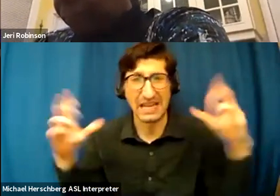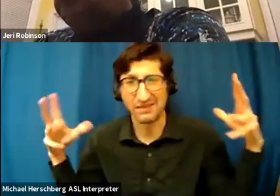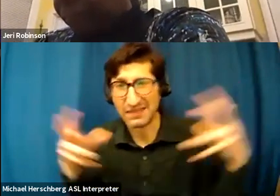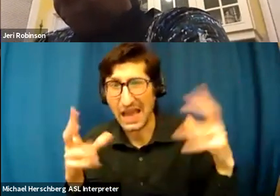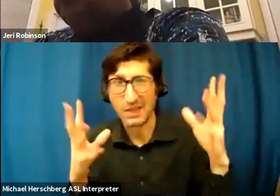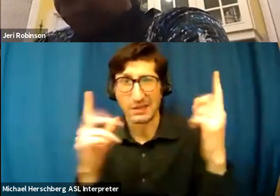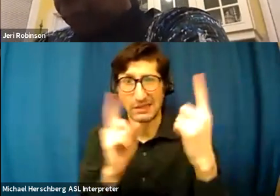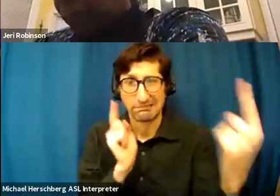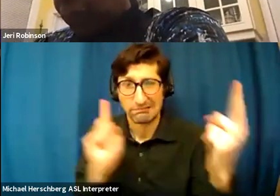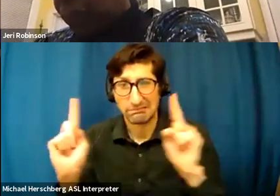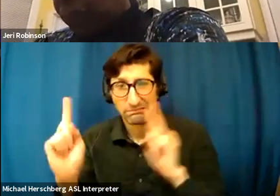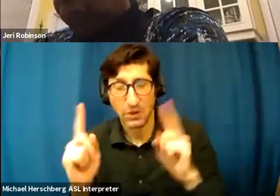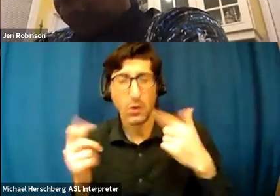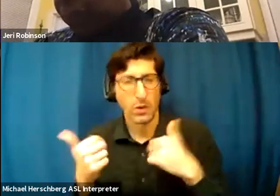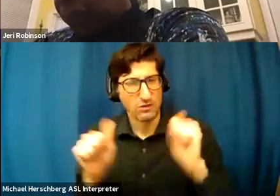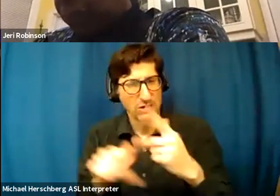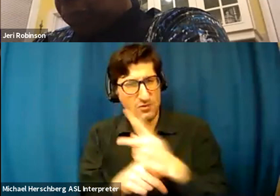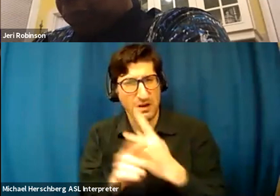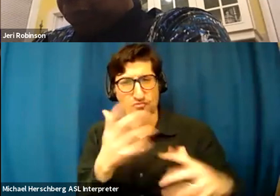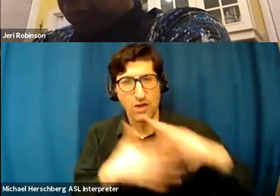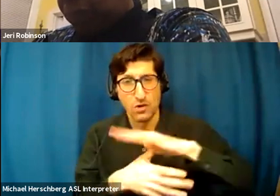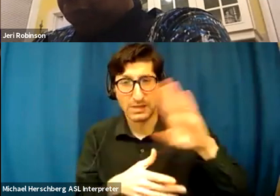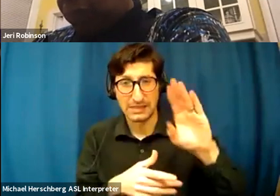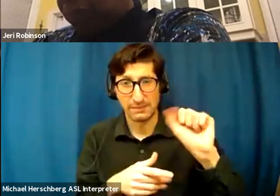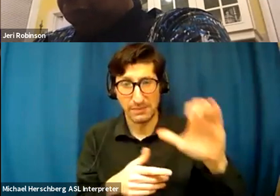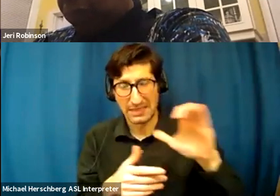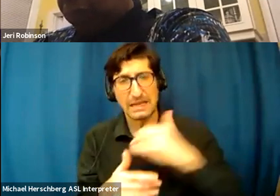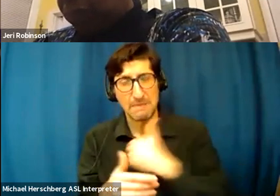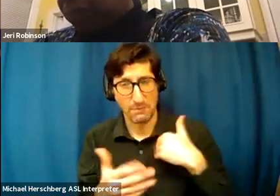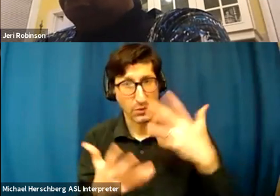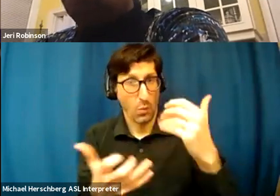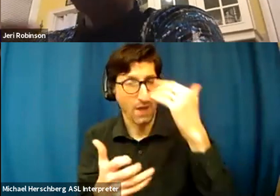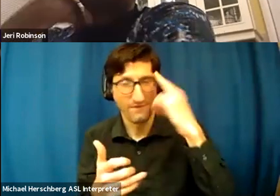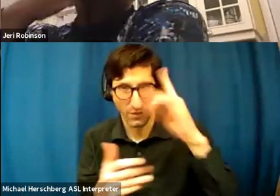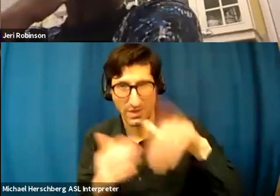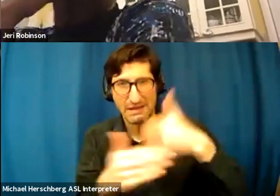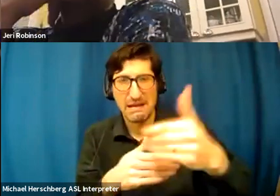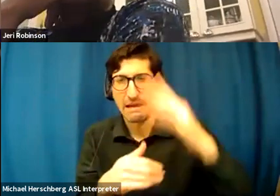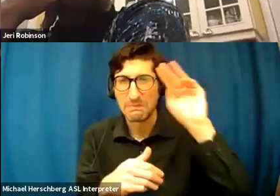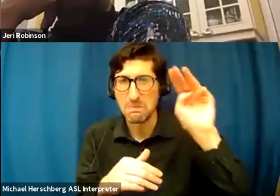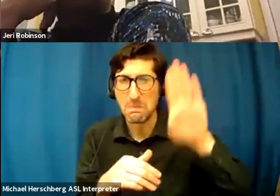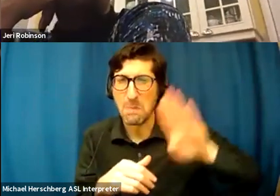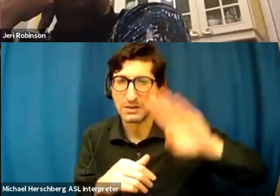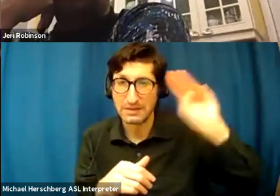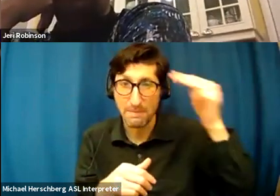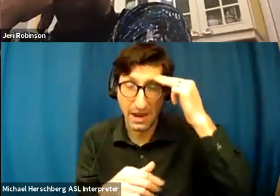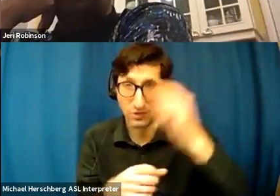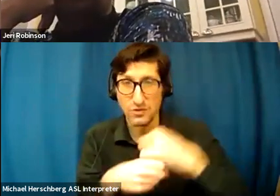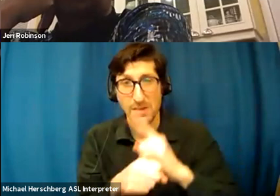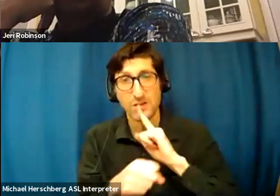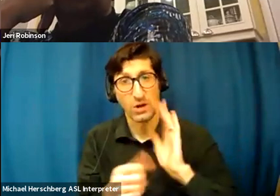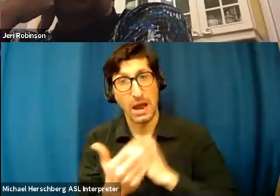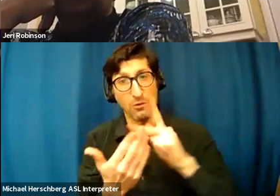currently finalizing a list of priorities that BSAC members would want in the next Boston mayor in order to move our projects